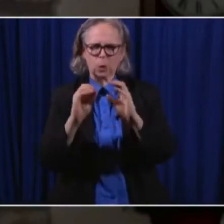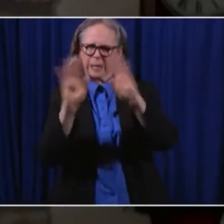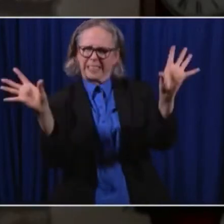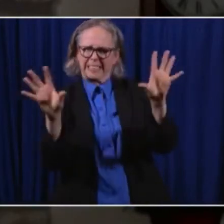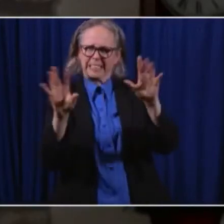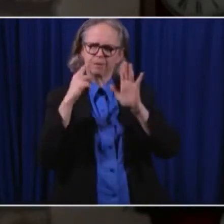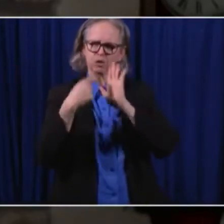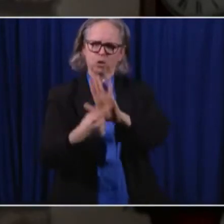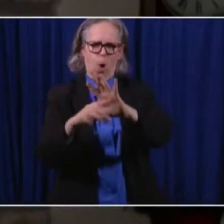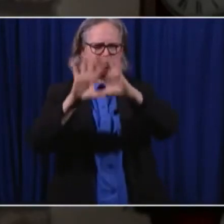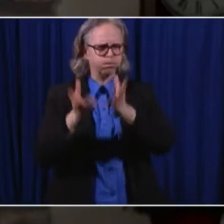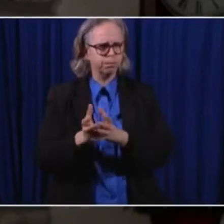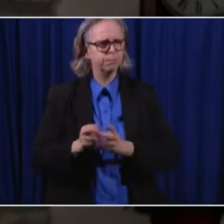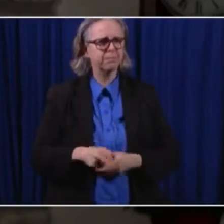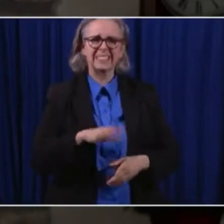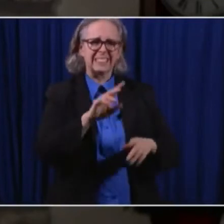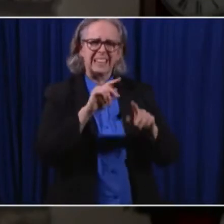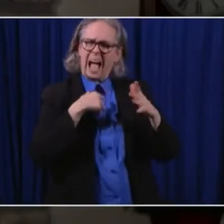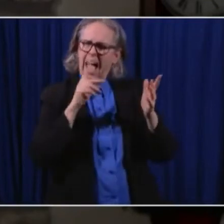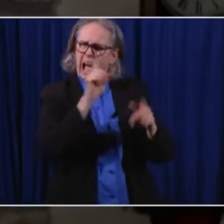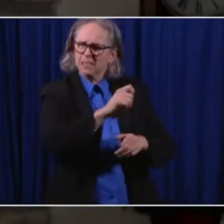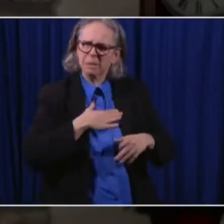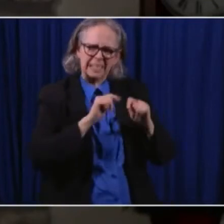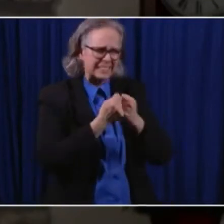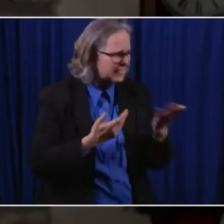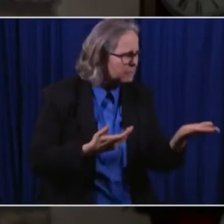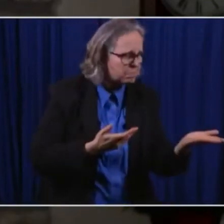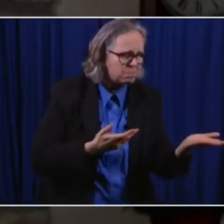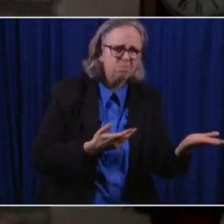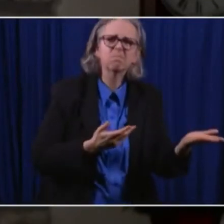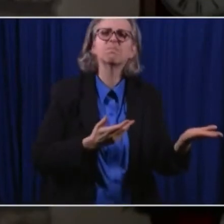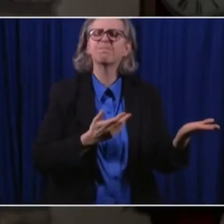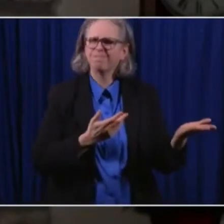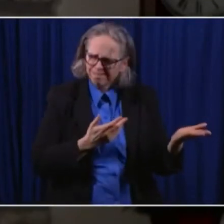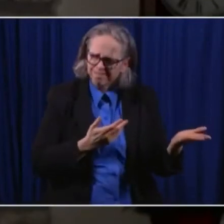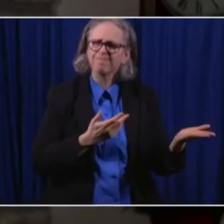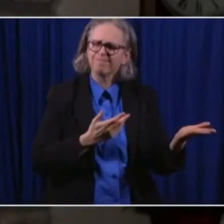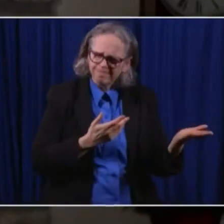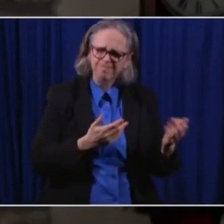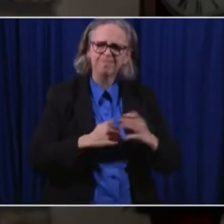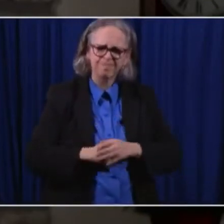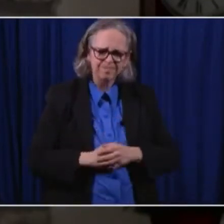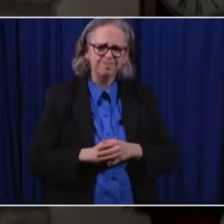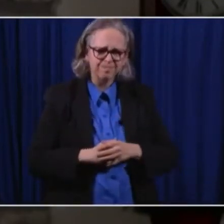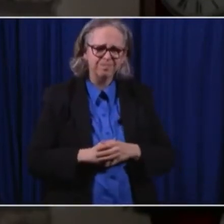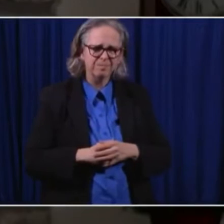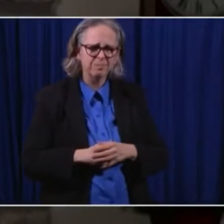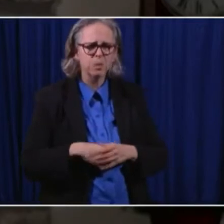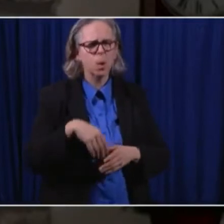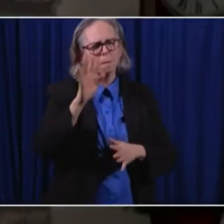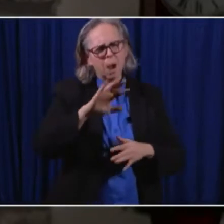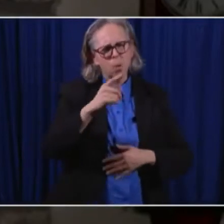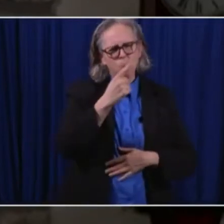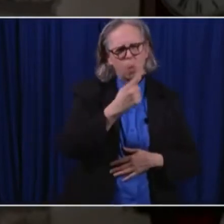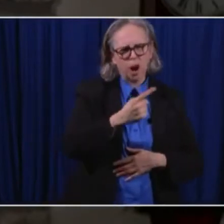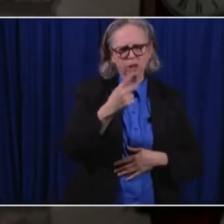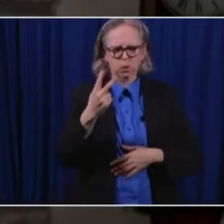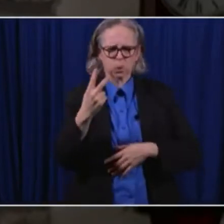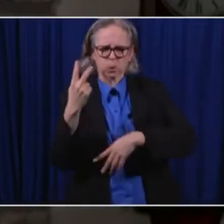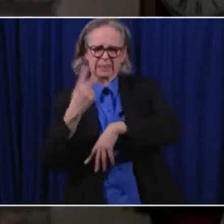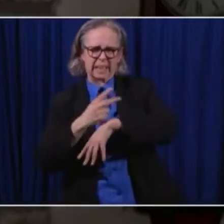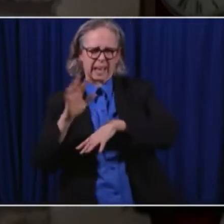team. And basically, with the exception of maybe 1 or 2 days, as the antigen